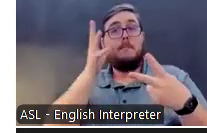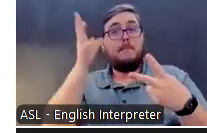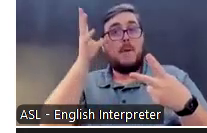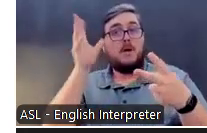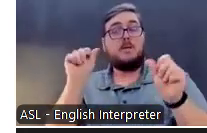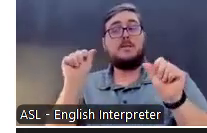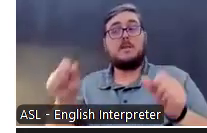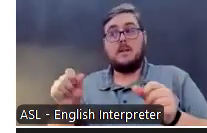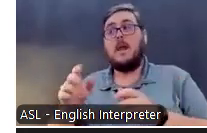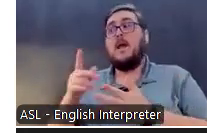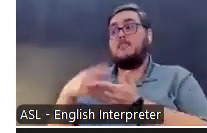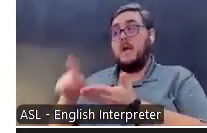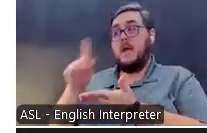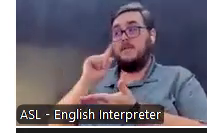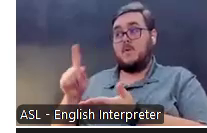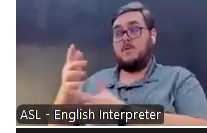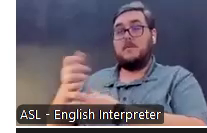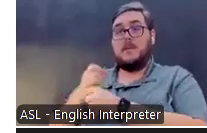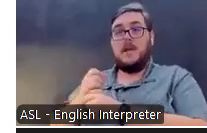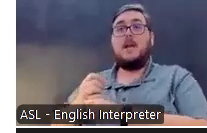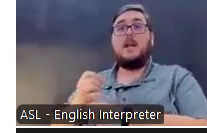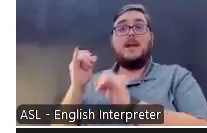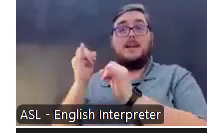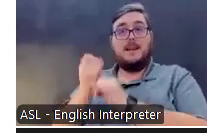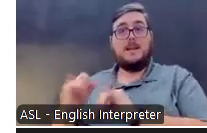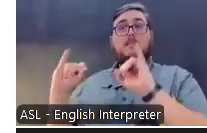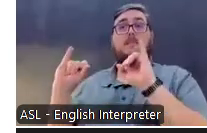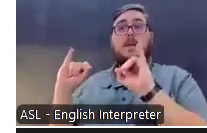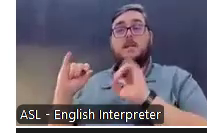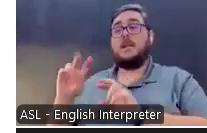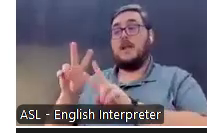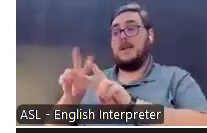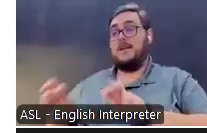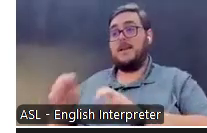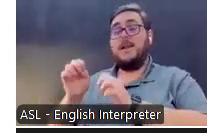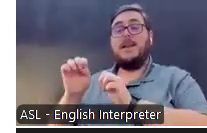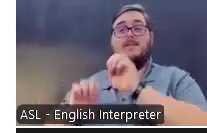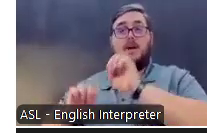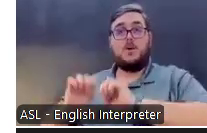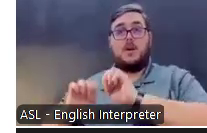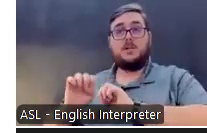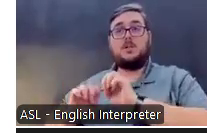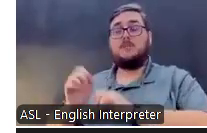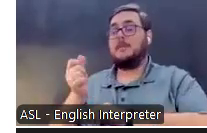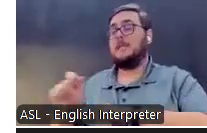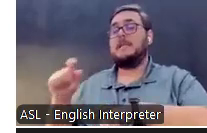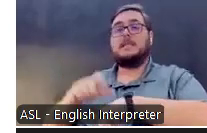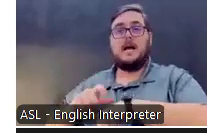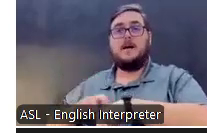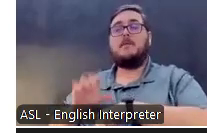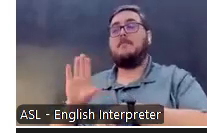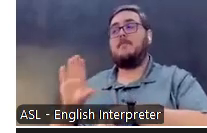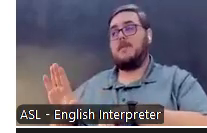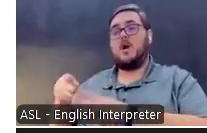expense. This can be done at any time, and it is not connected to the IEP process. This could